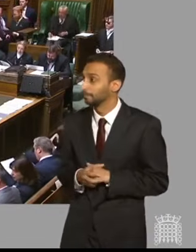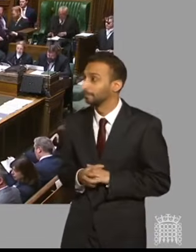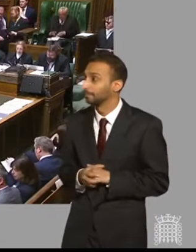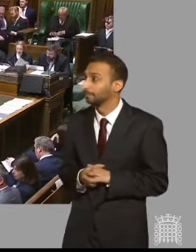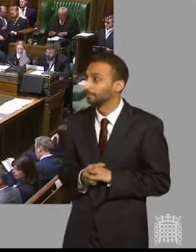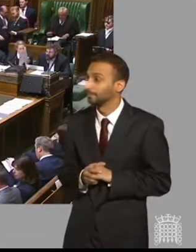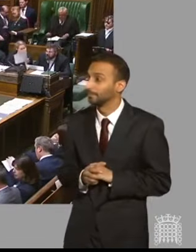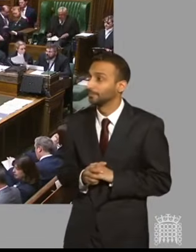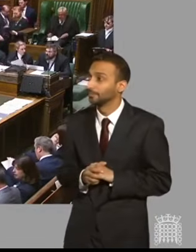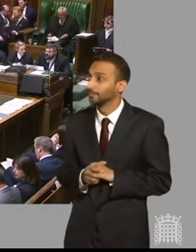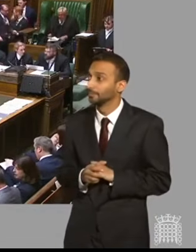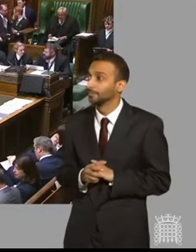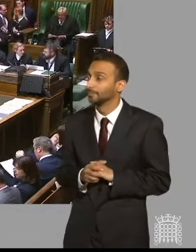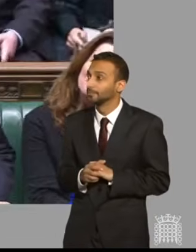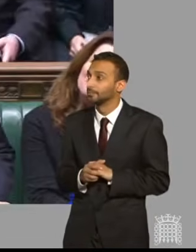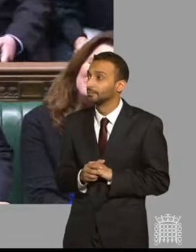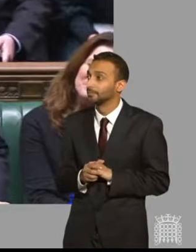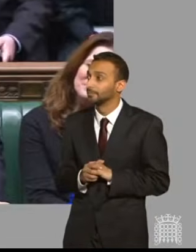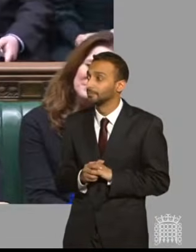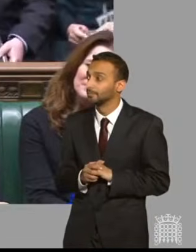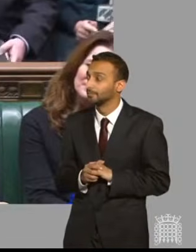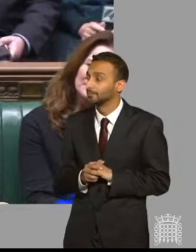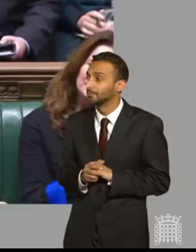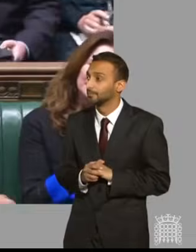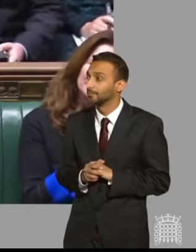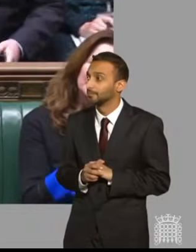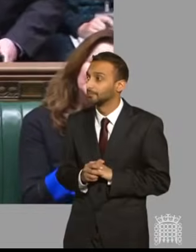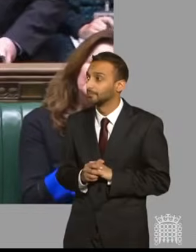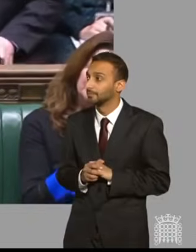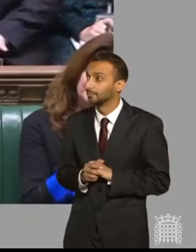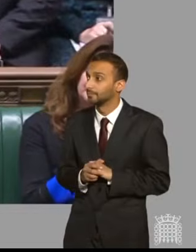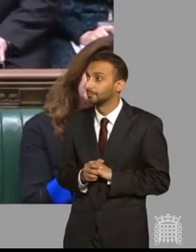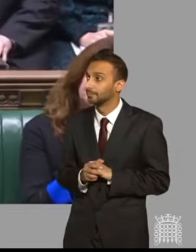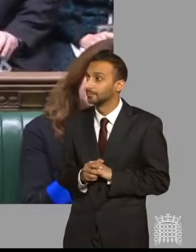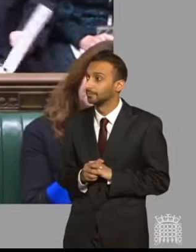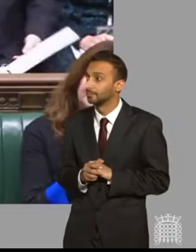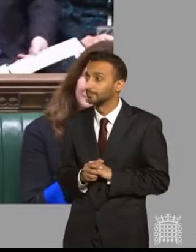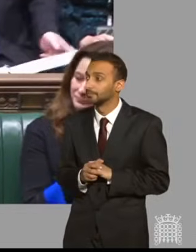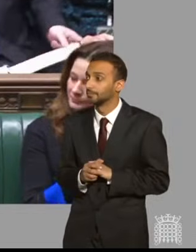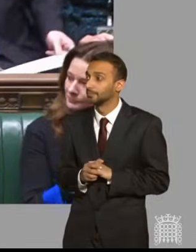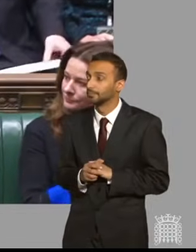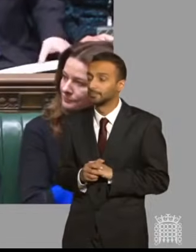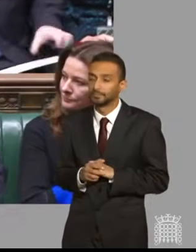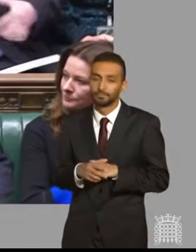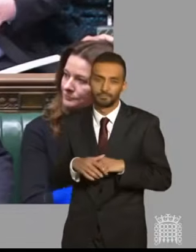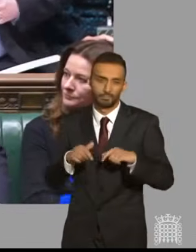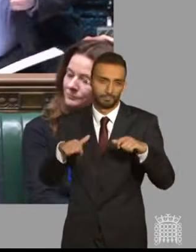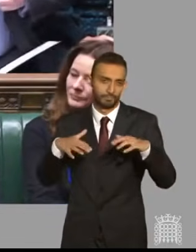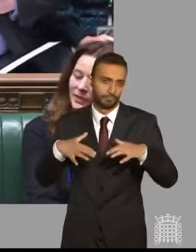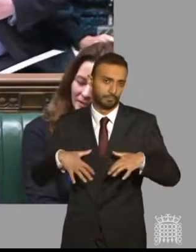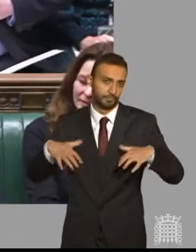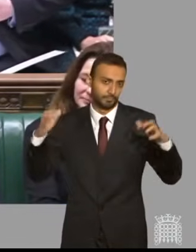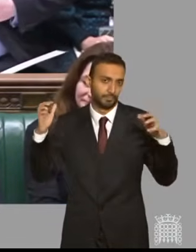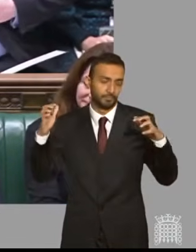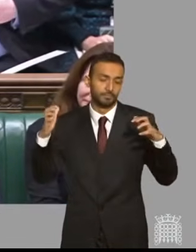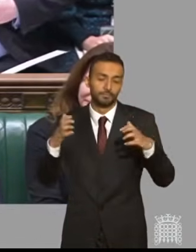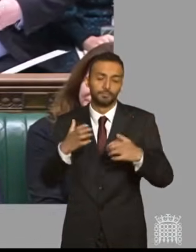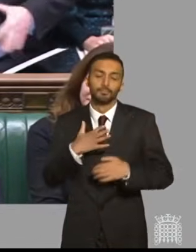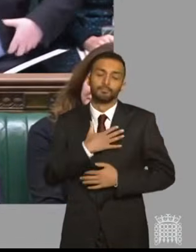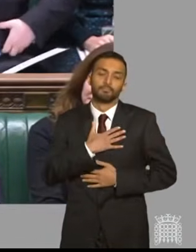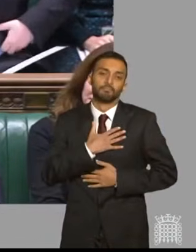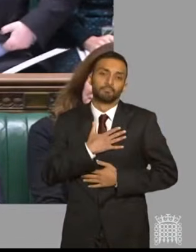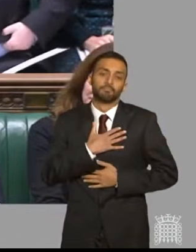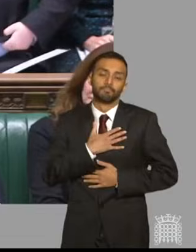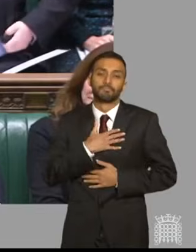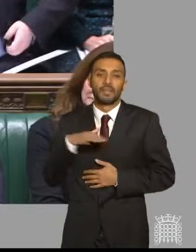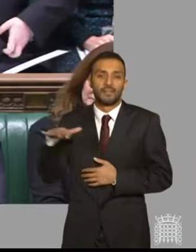Mr. Speaker, the whole House will join me in sending our deepest condolences to the family of Alexei Navalny. He died for a cause